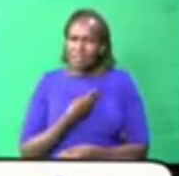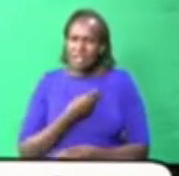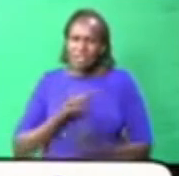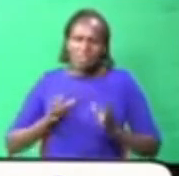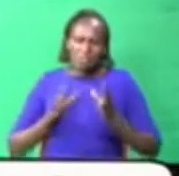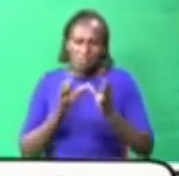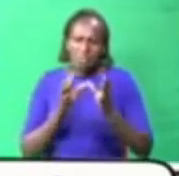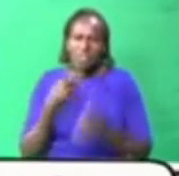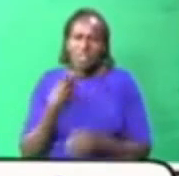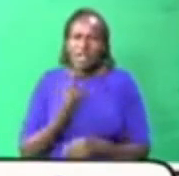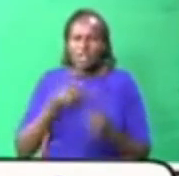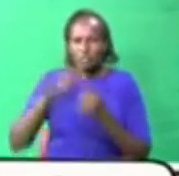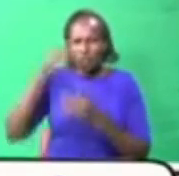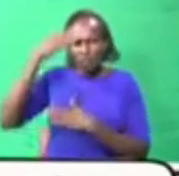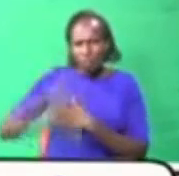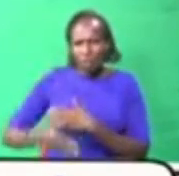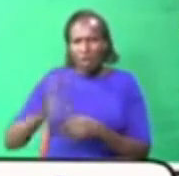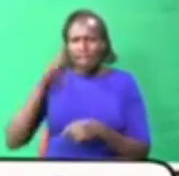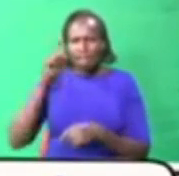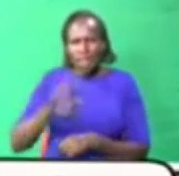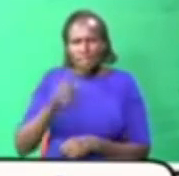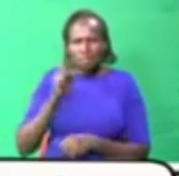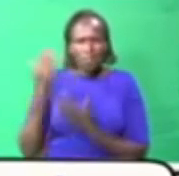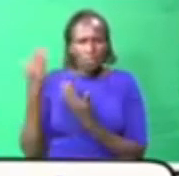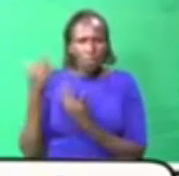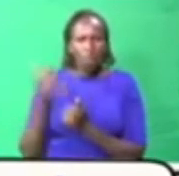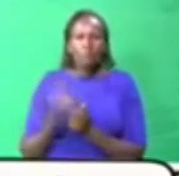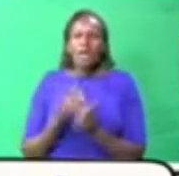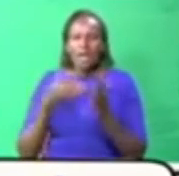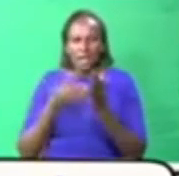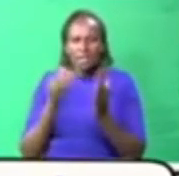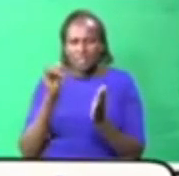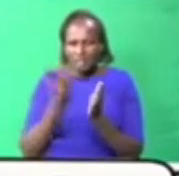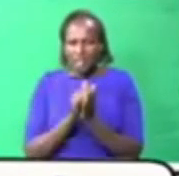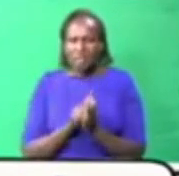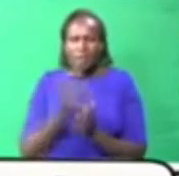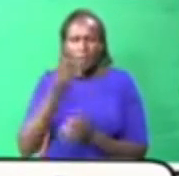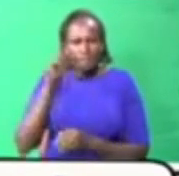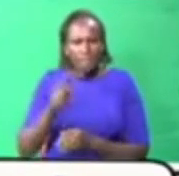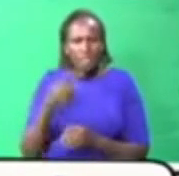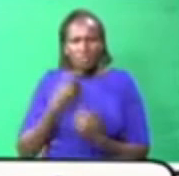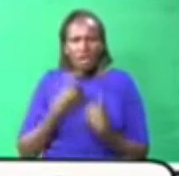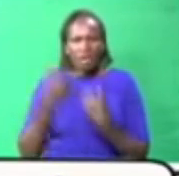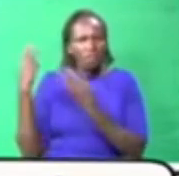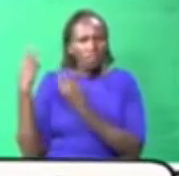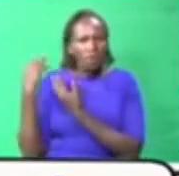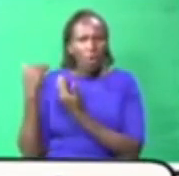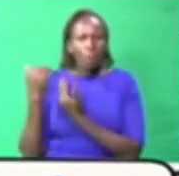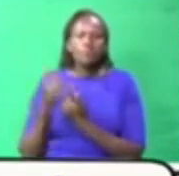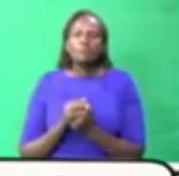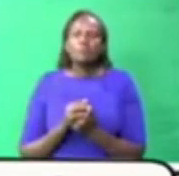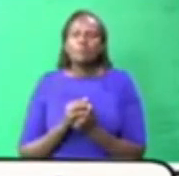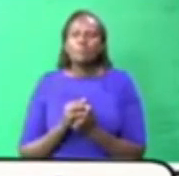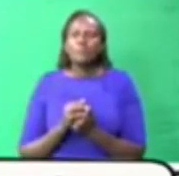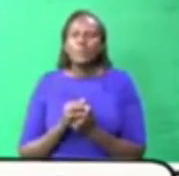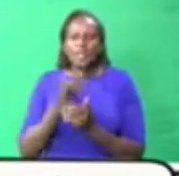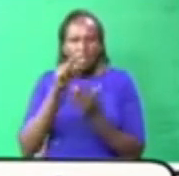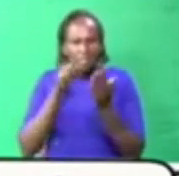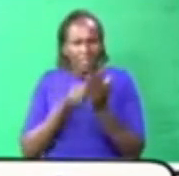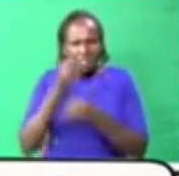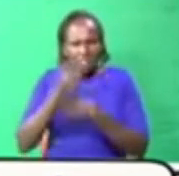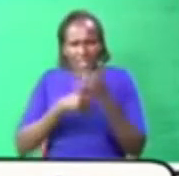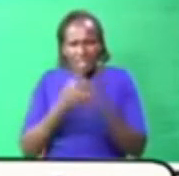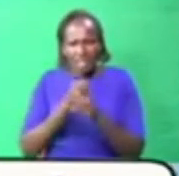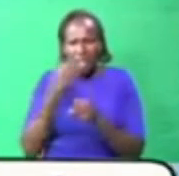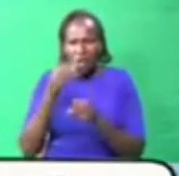the wall. But we must hope against that. We must have hope that God, you are doing it. This is a year of